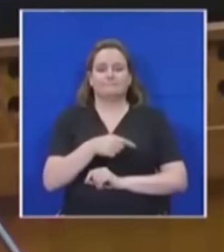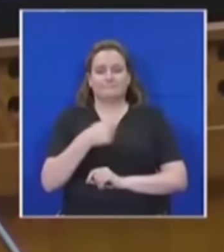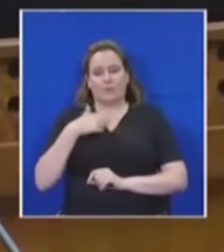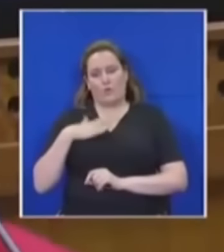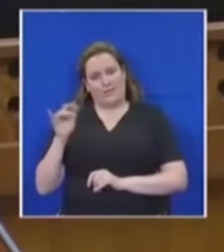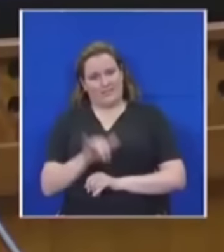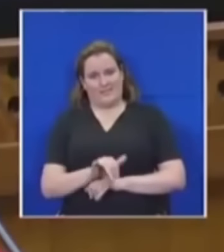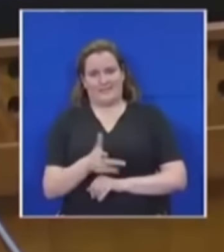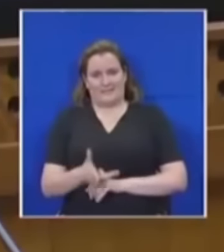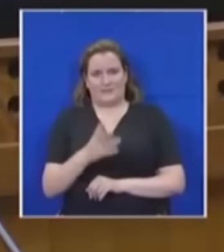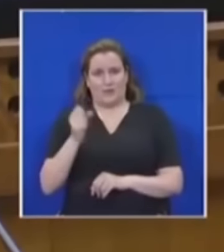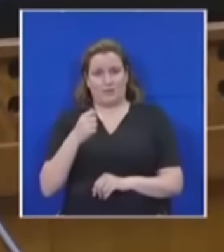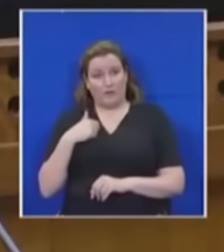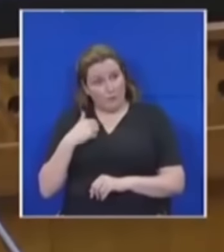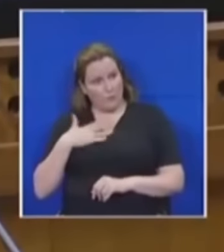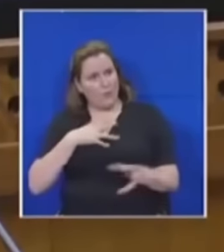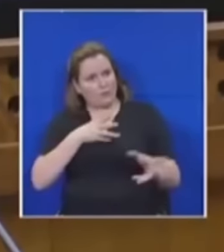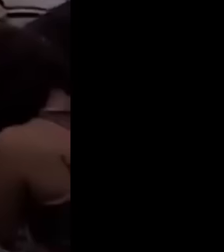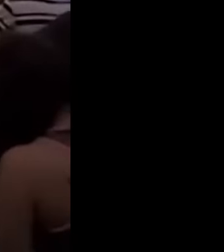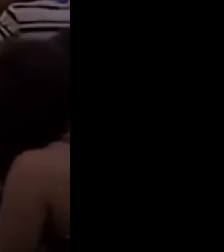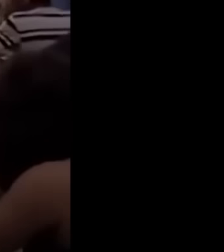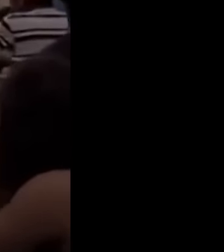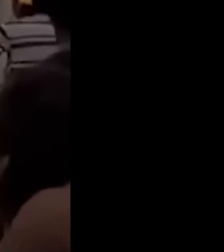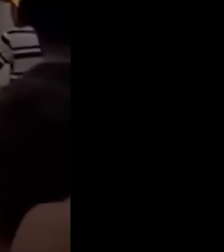We want to be like Cuba and South Africa.